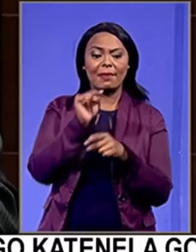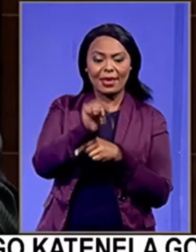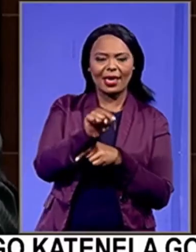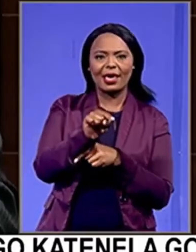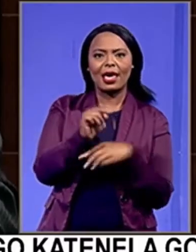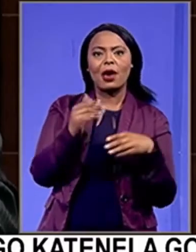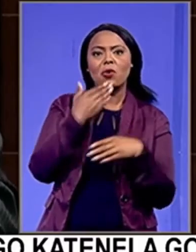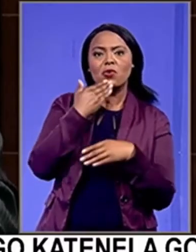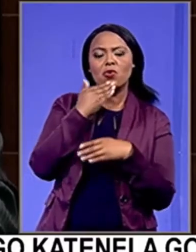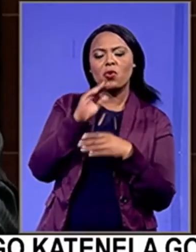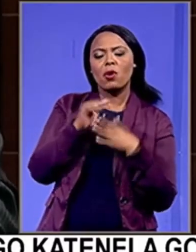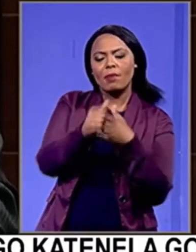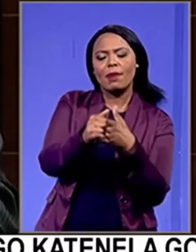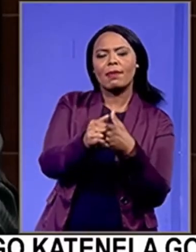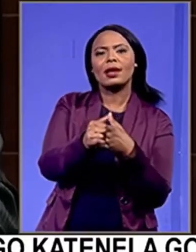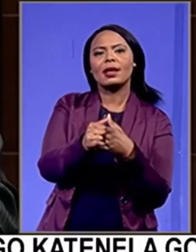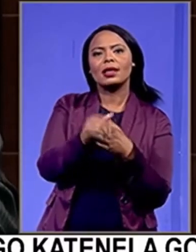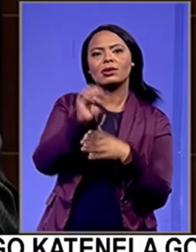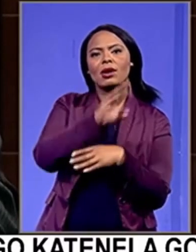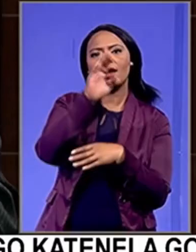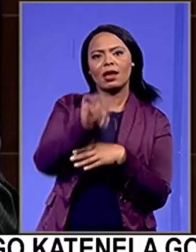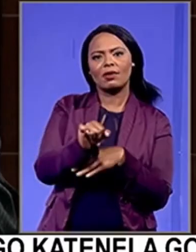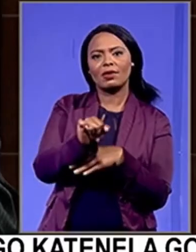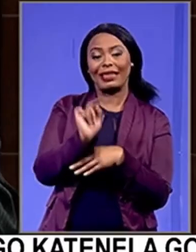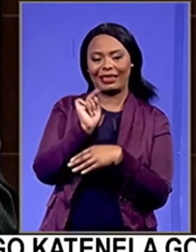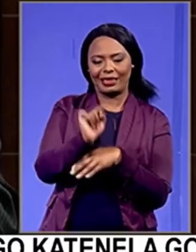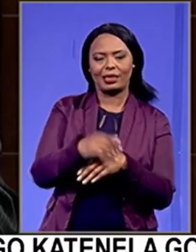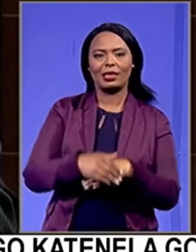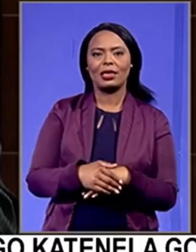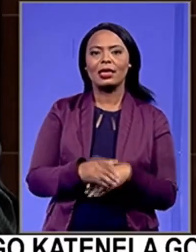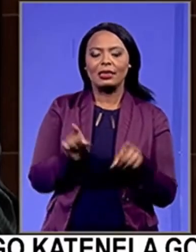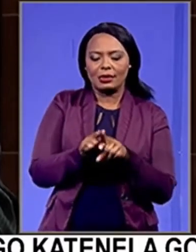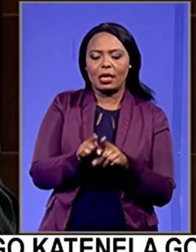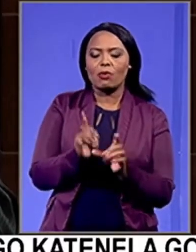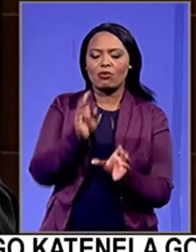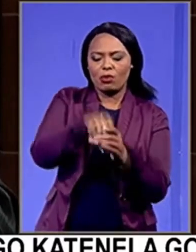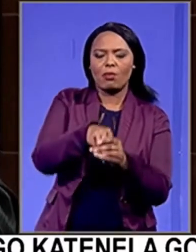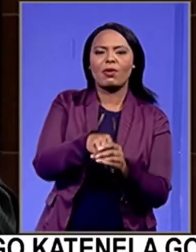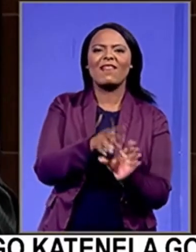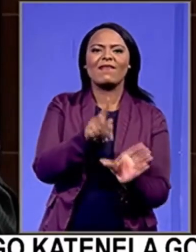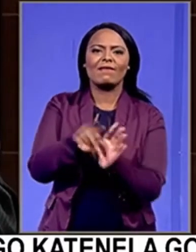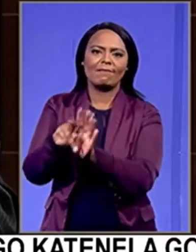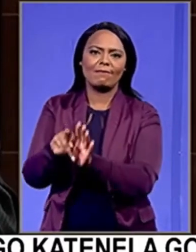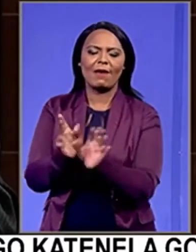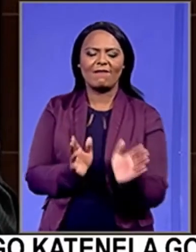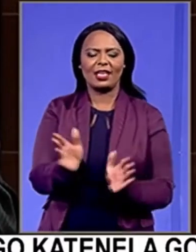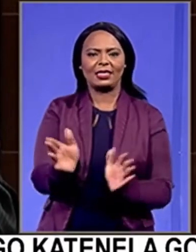Africa as facilitator, and in this regard I honor